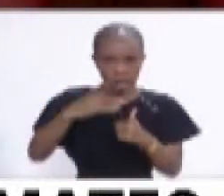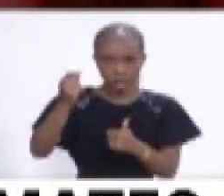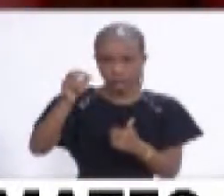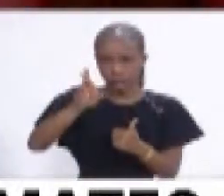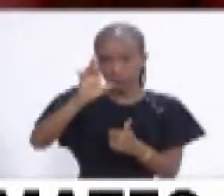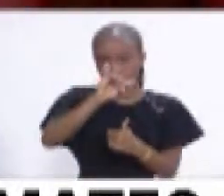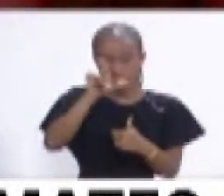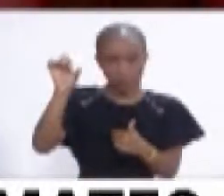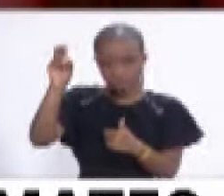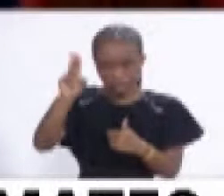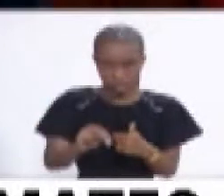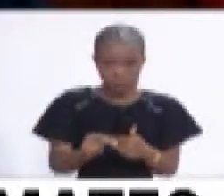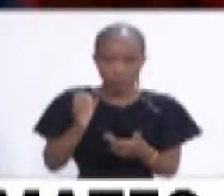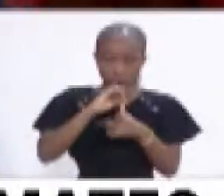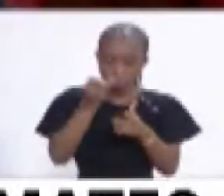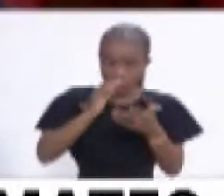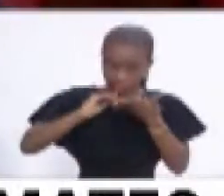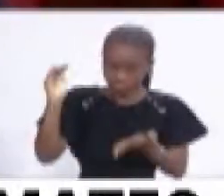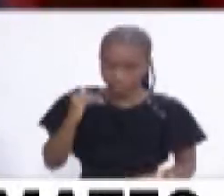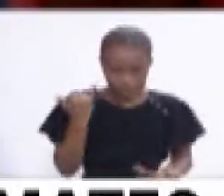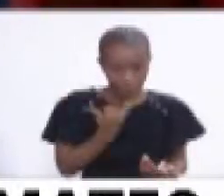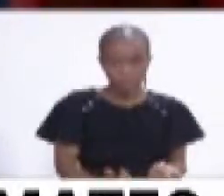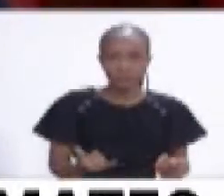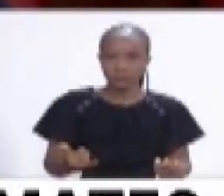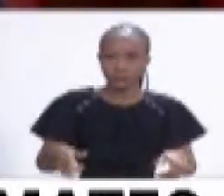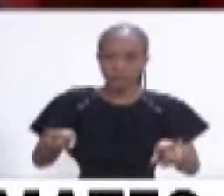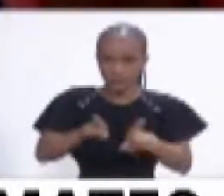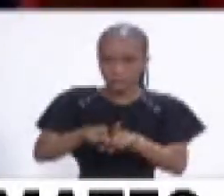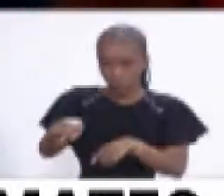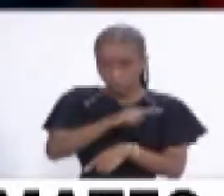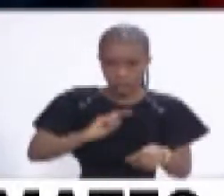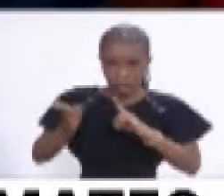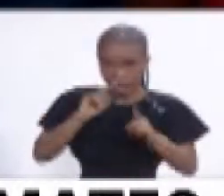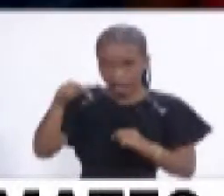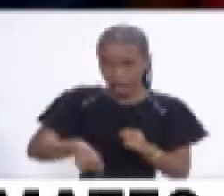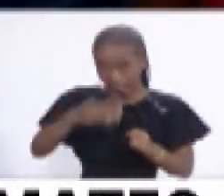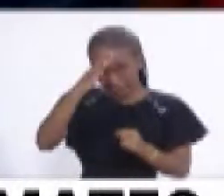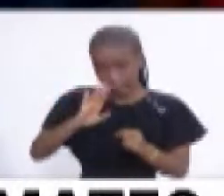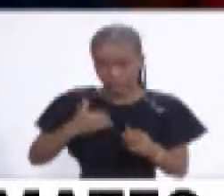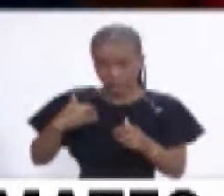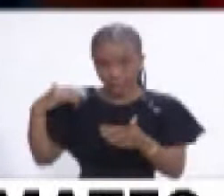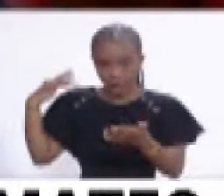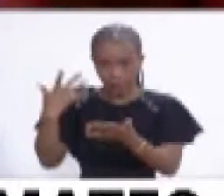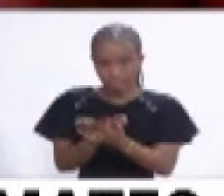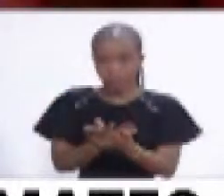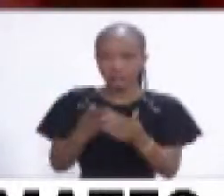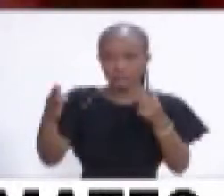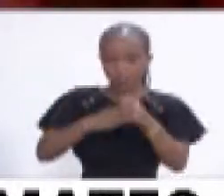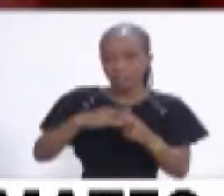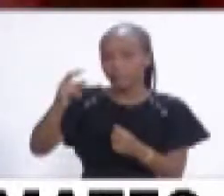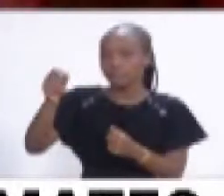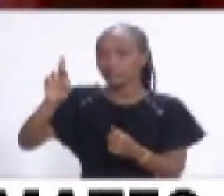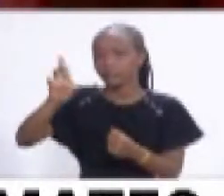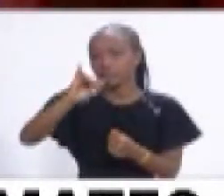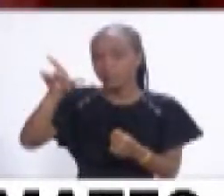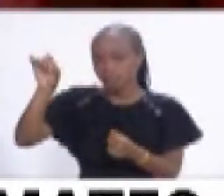to me, or more. Speaker, as we speak here, this House has raised the ceiling to 9 trillion. As we sit